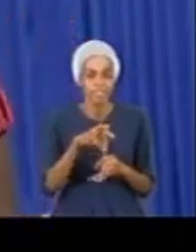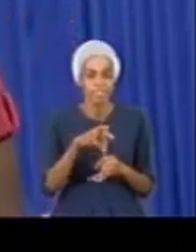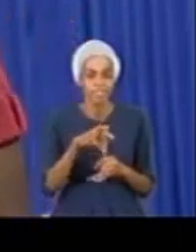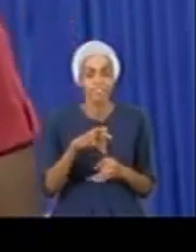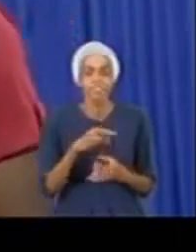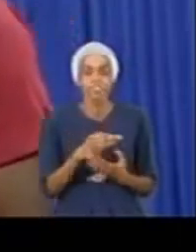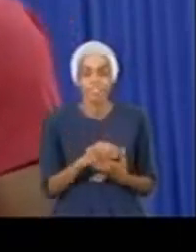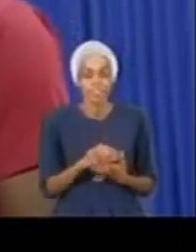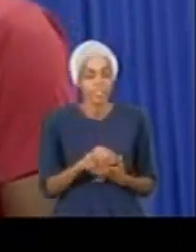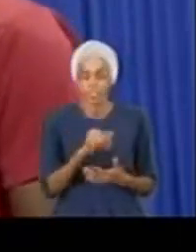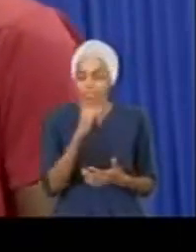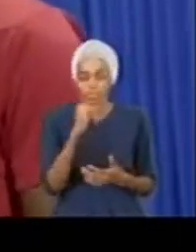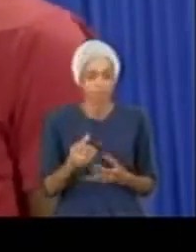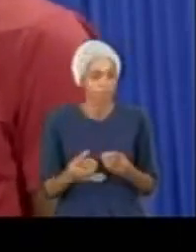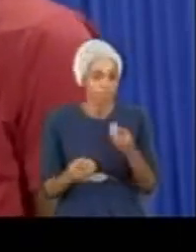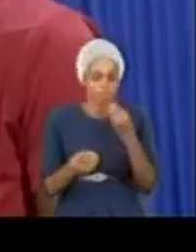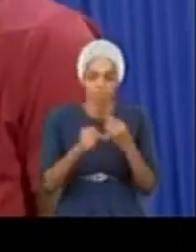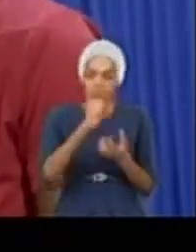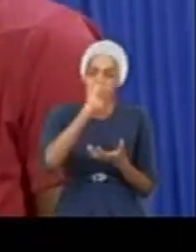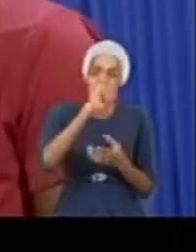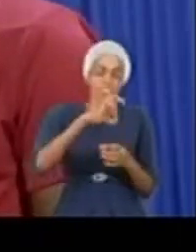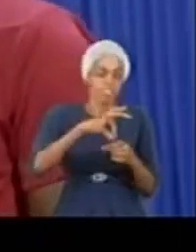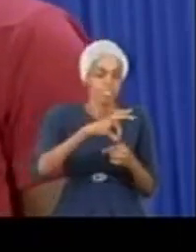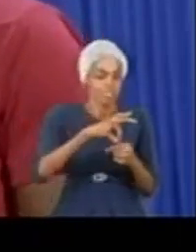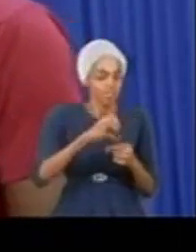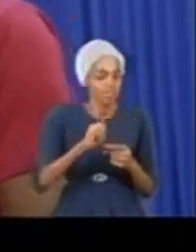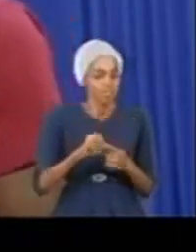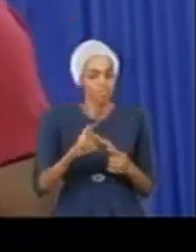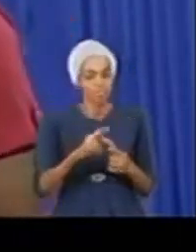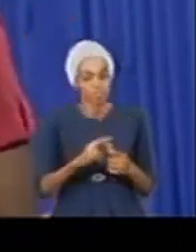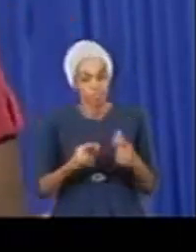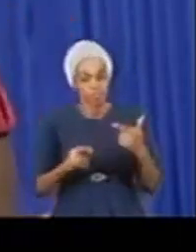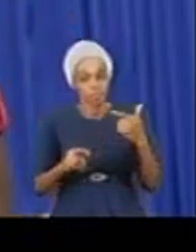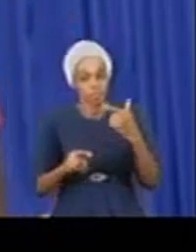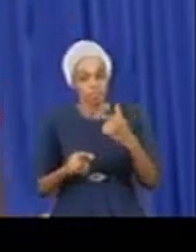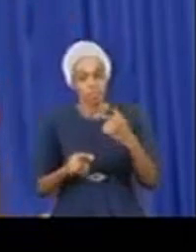in Bori, River State, I fasted for